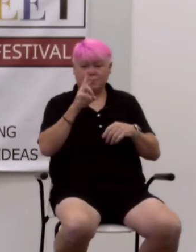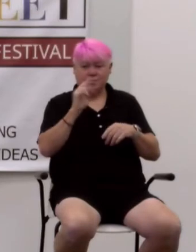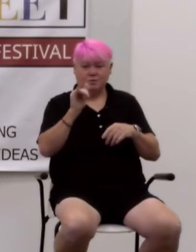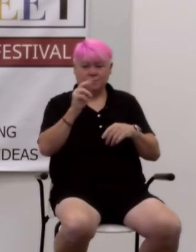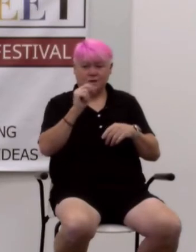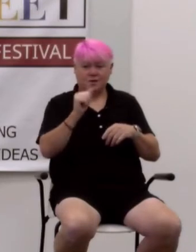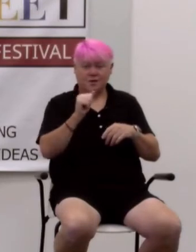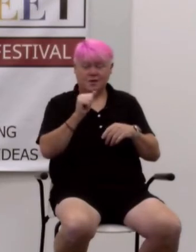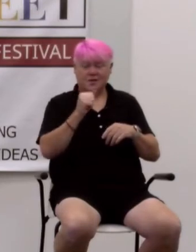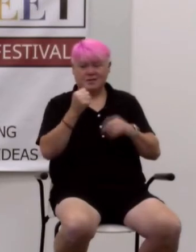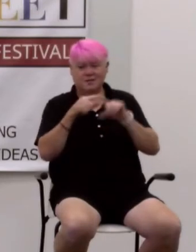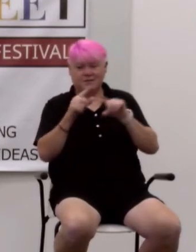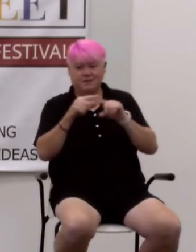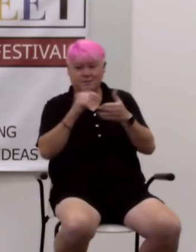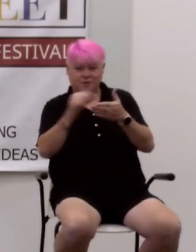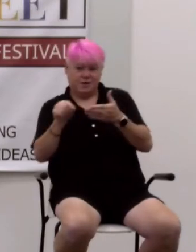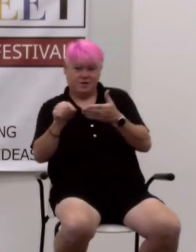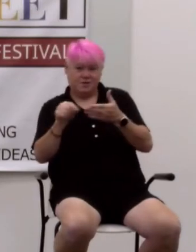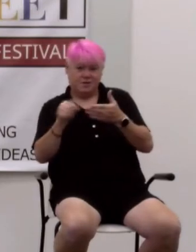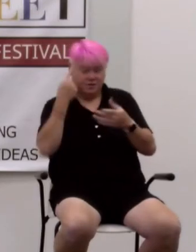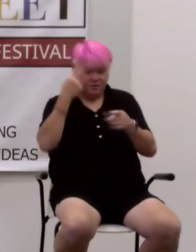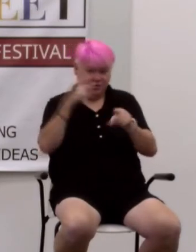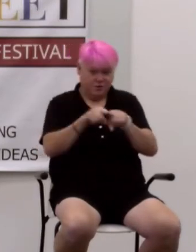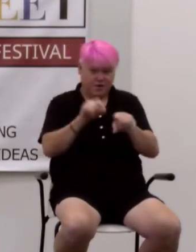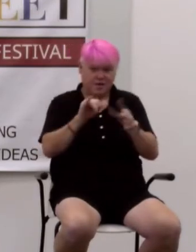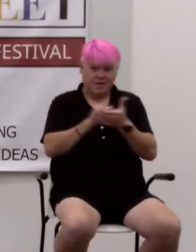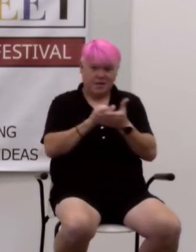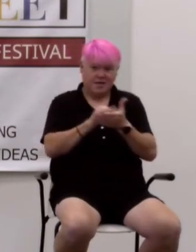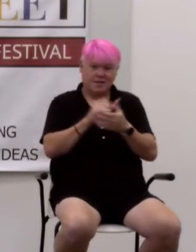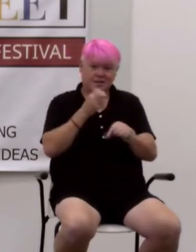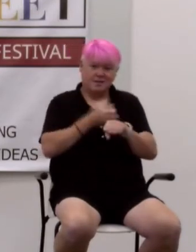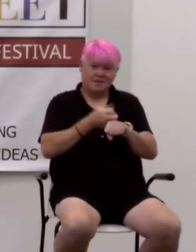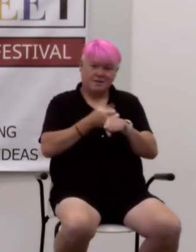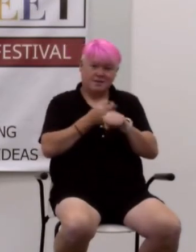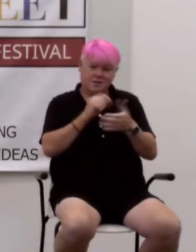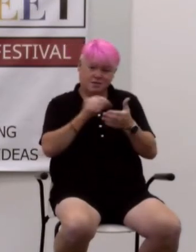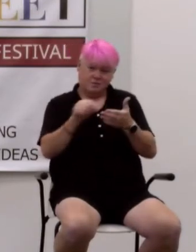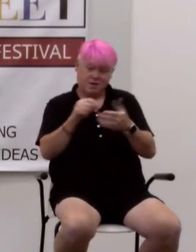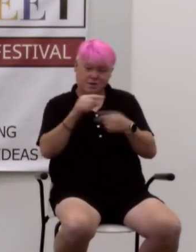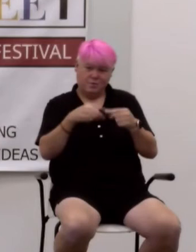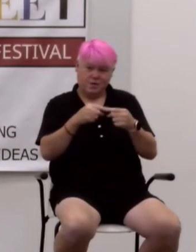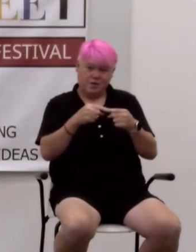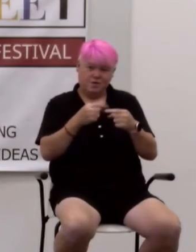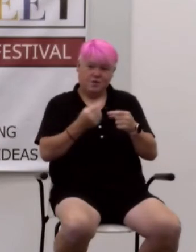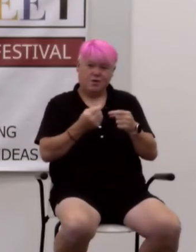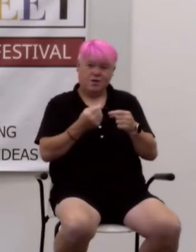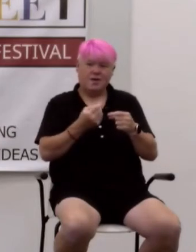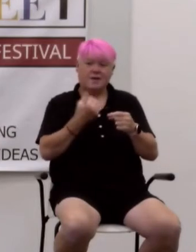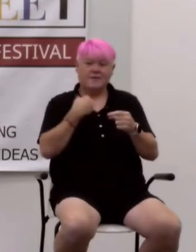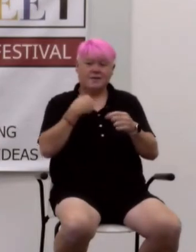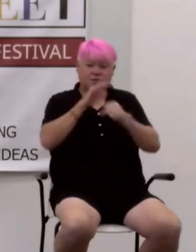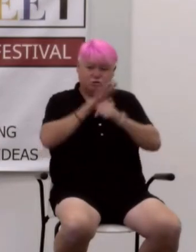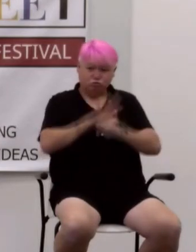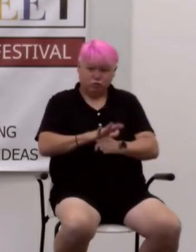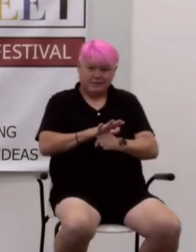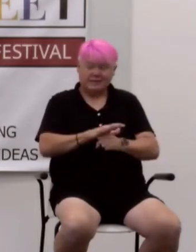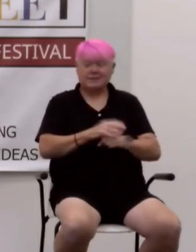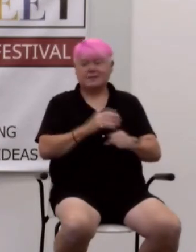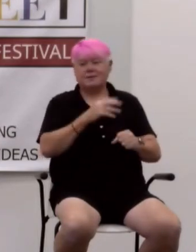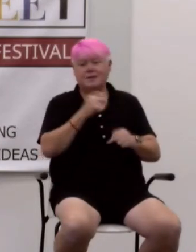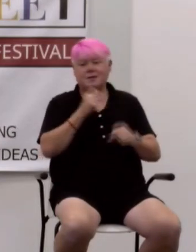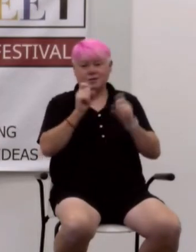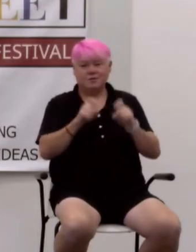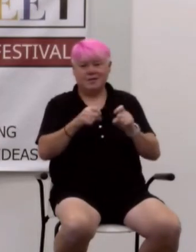other writers who agree that it's hard to write when you're under stress and you really do need